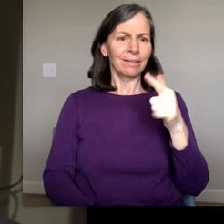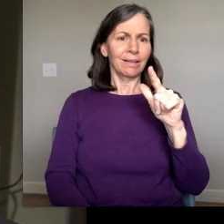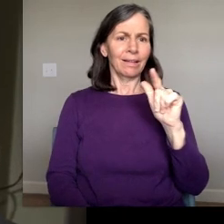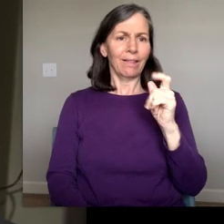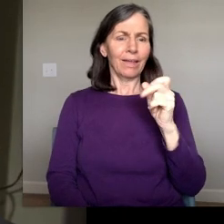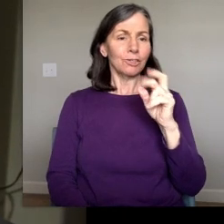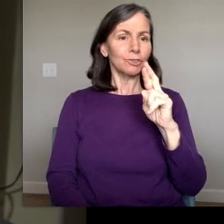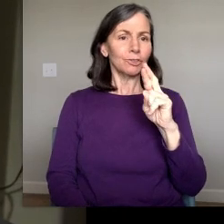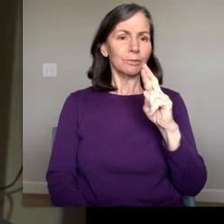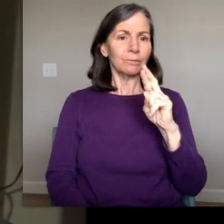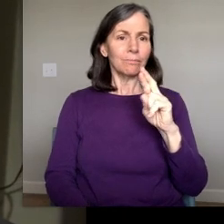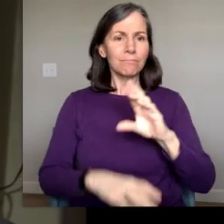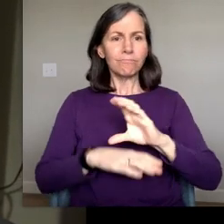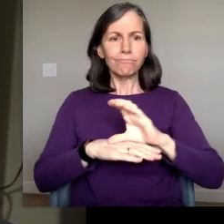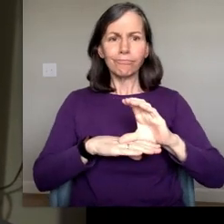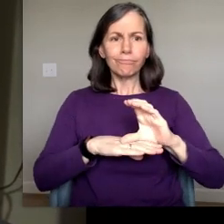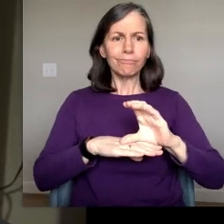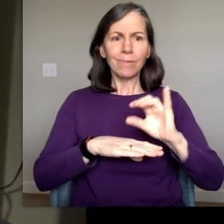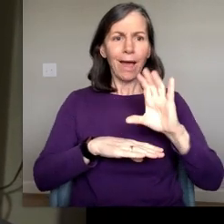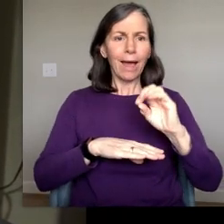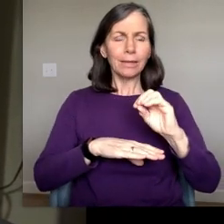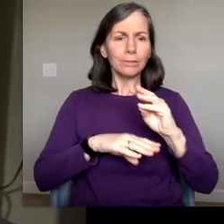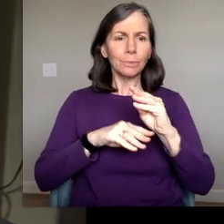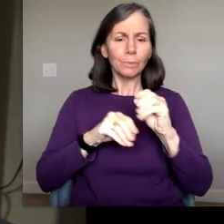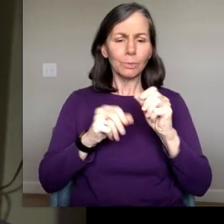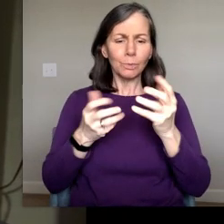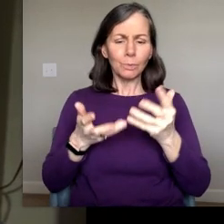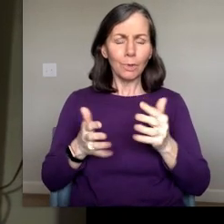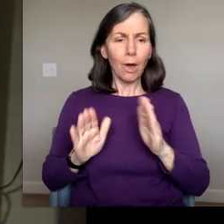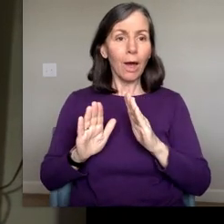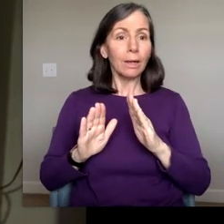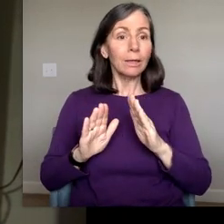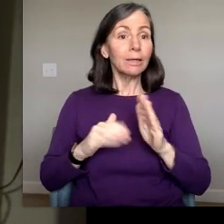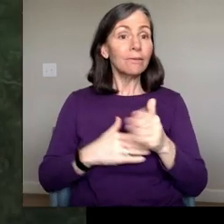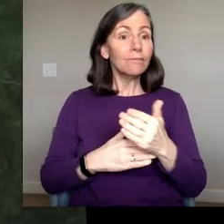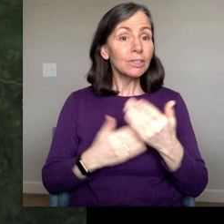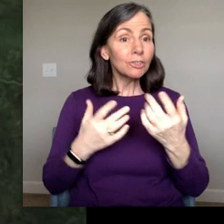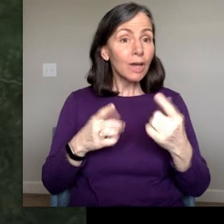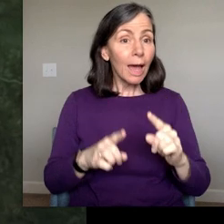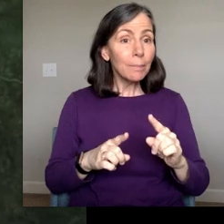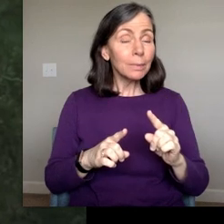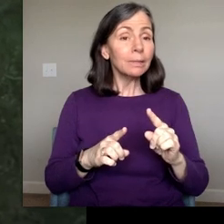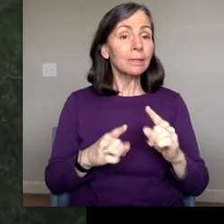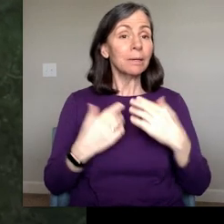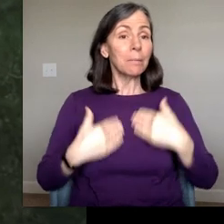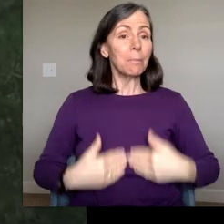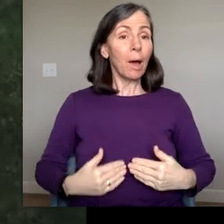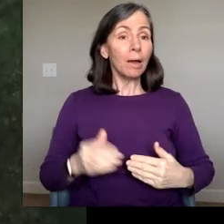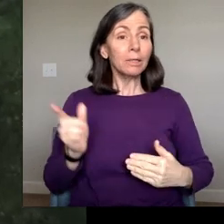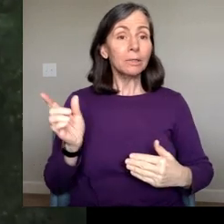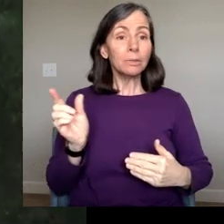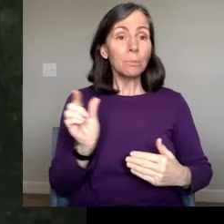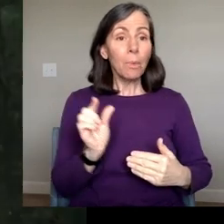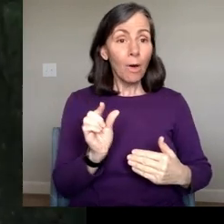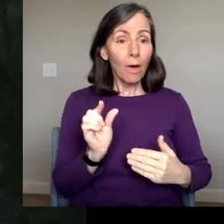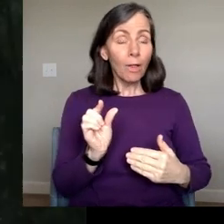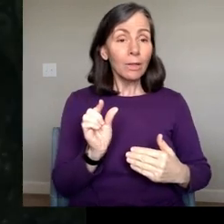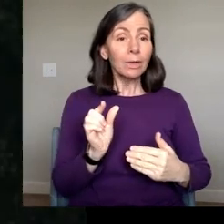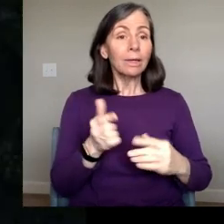smaller, their coloring changed, and most strikingly, even their skeletons changed.